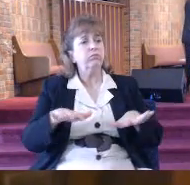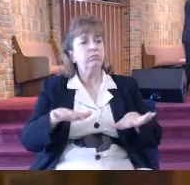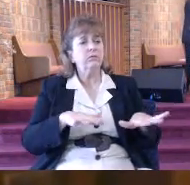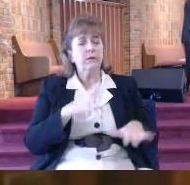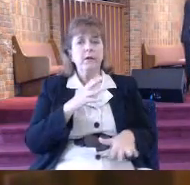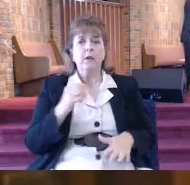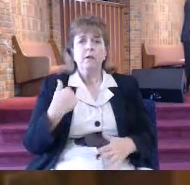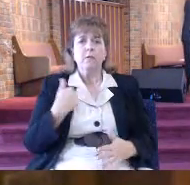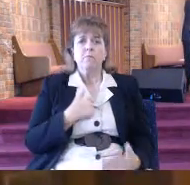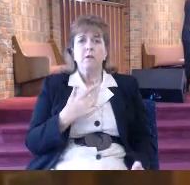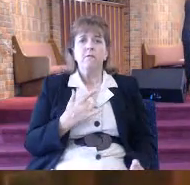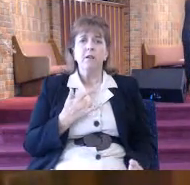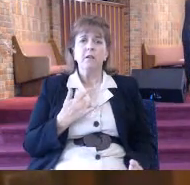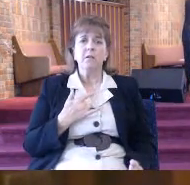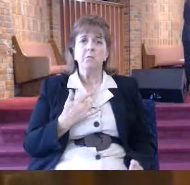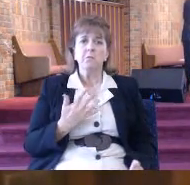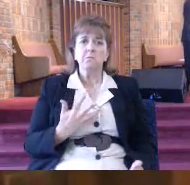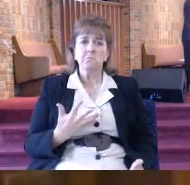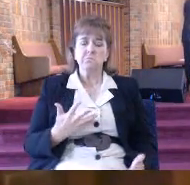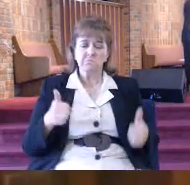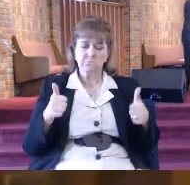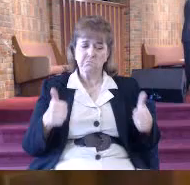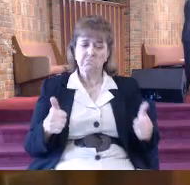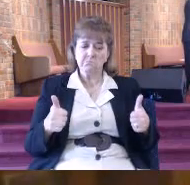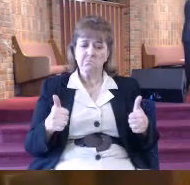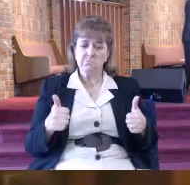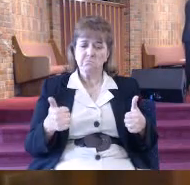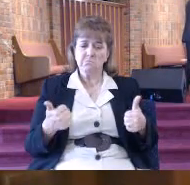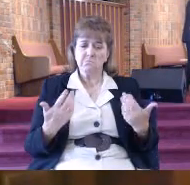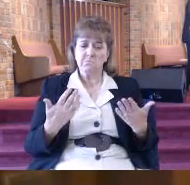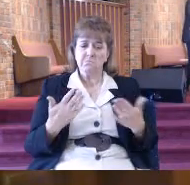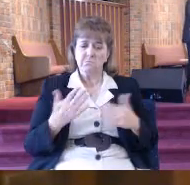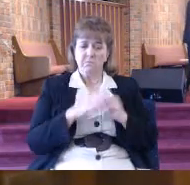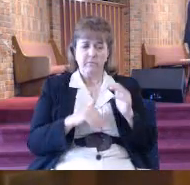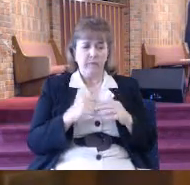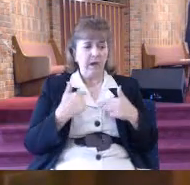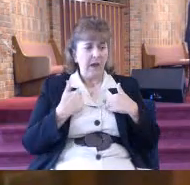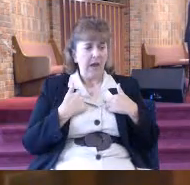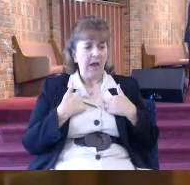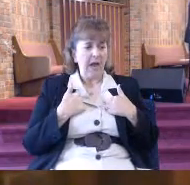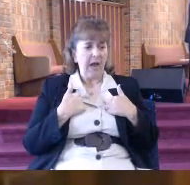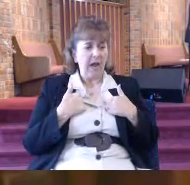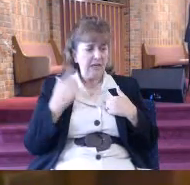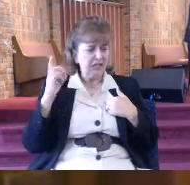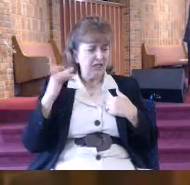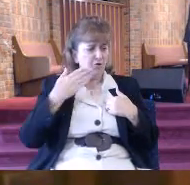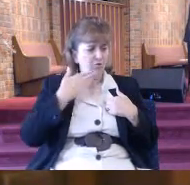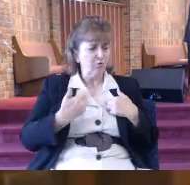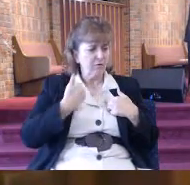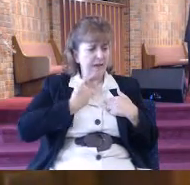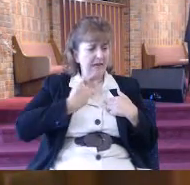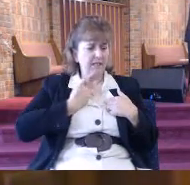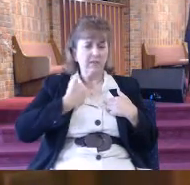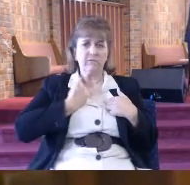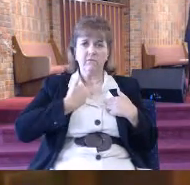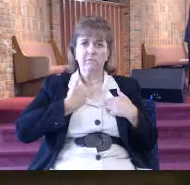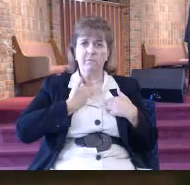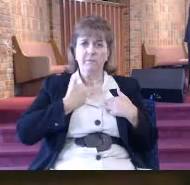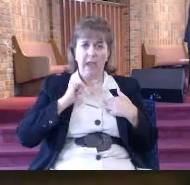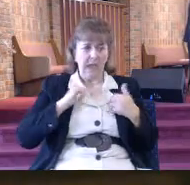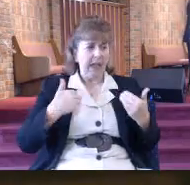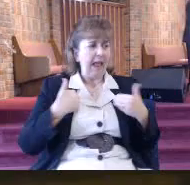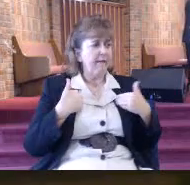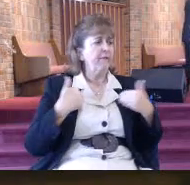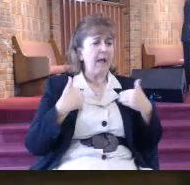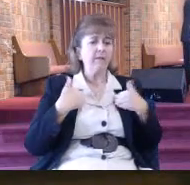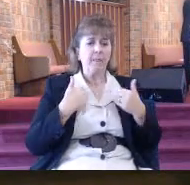get to the point where we say, this is comfort that's been brought by my possessions. And